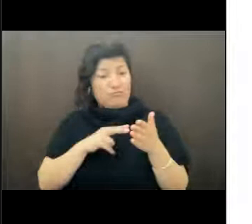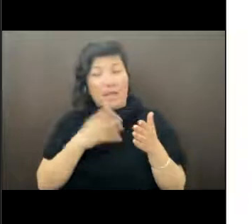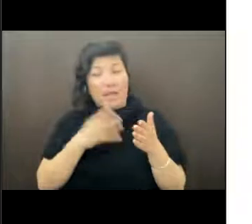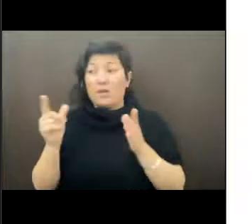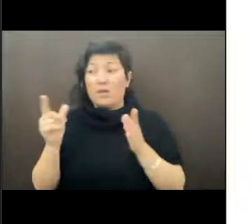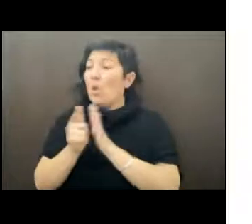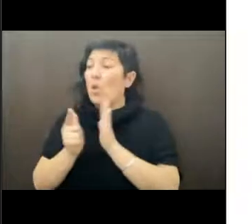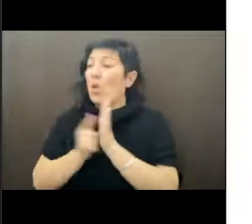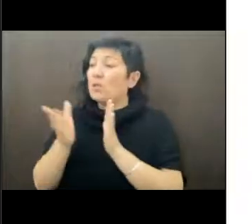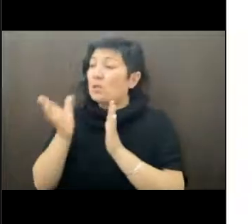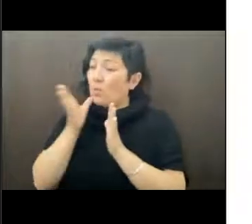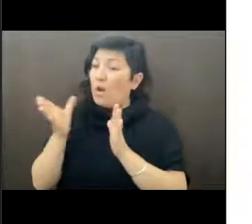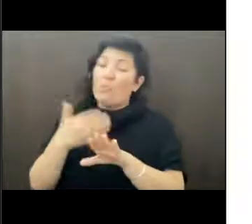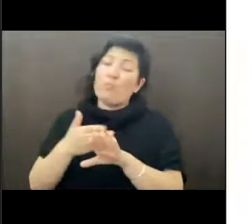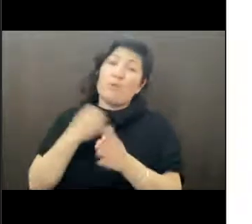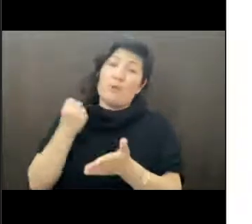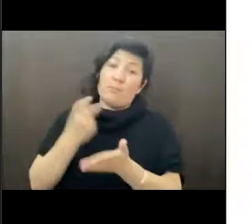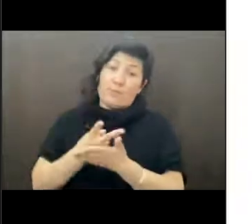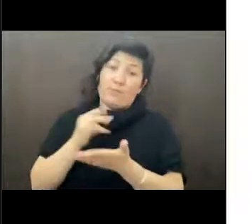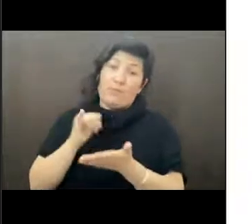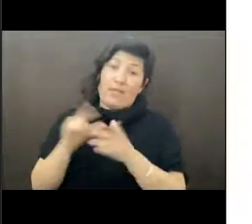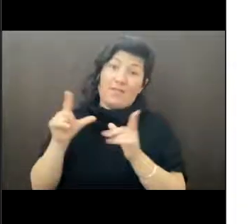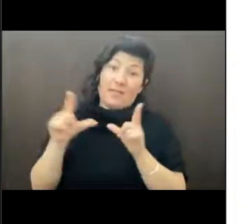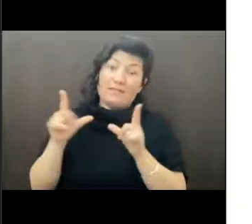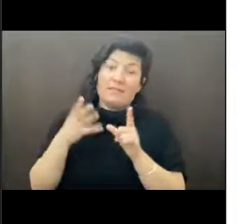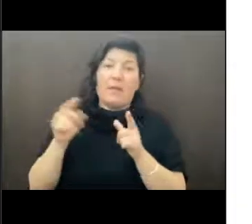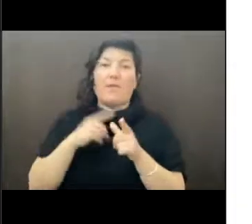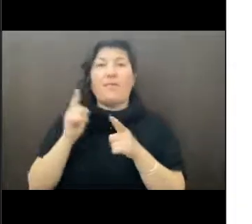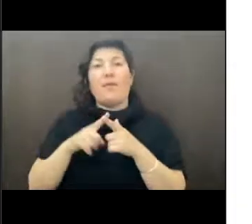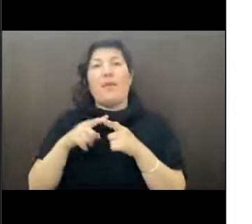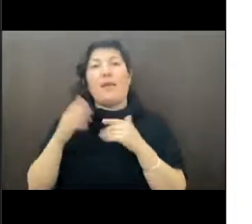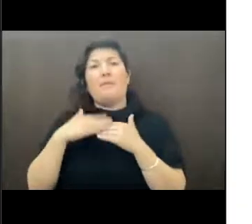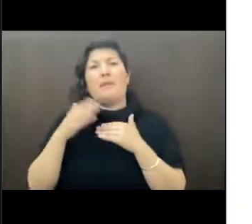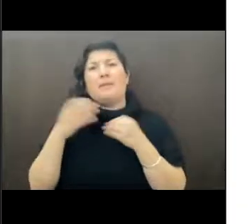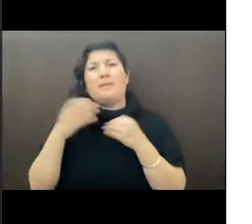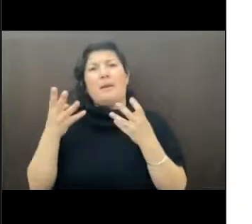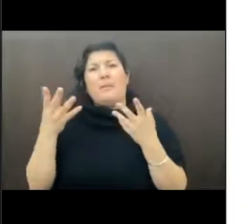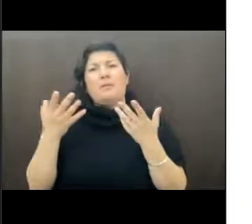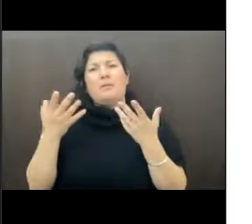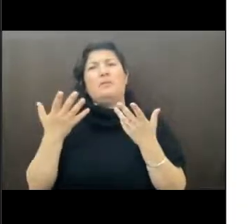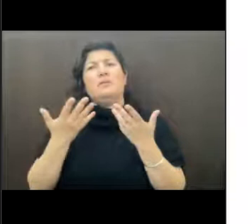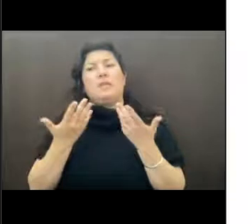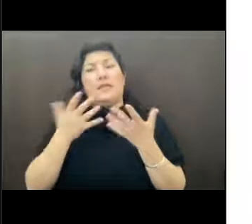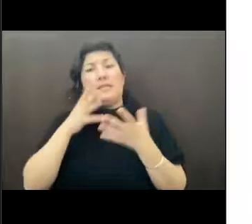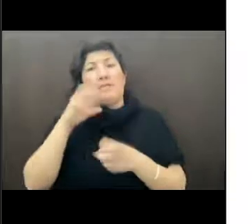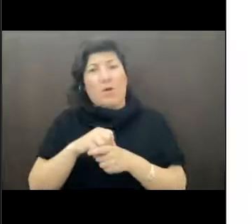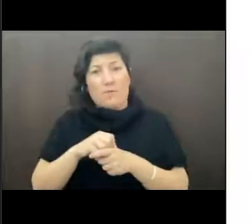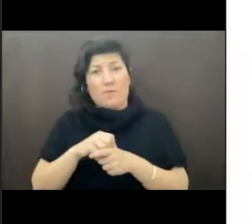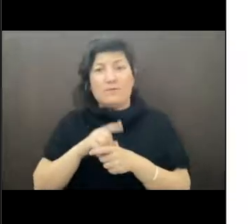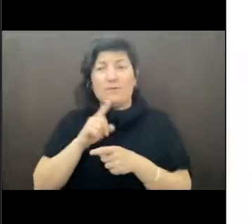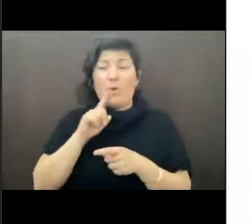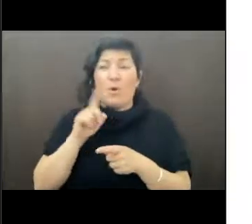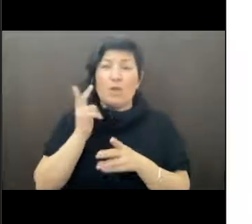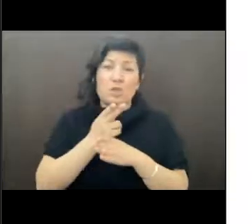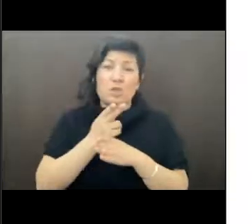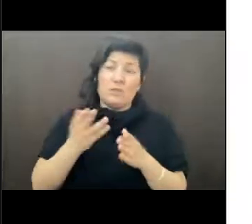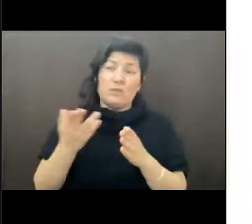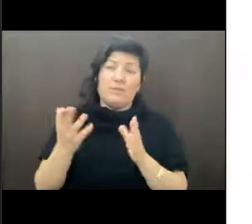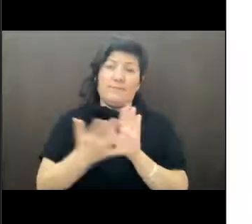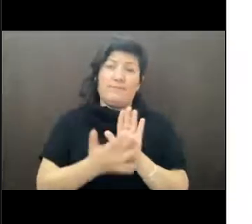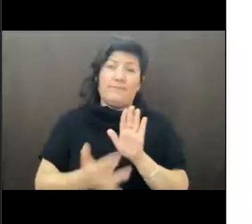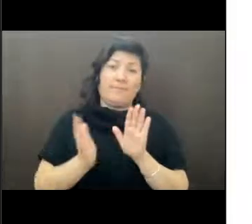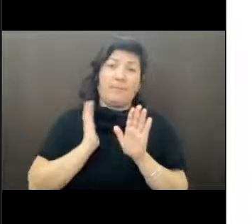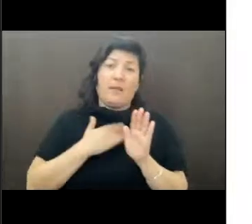pre-approve certain licenses and minimize the effort involved in actually using our data. Hopefully that makes our data much